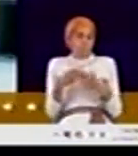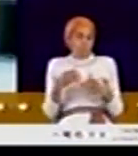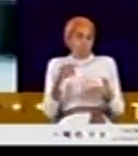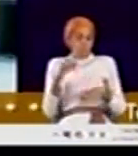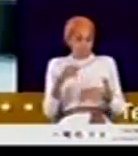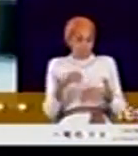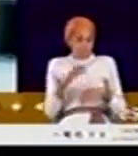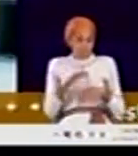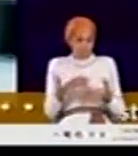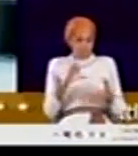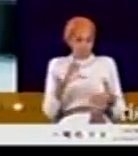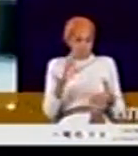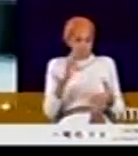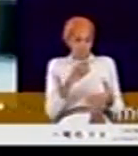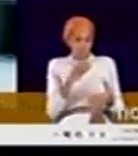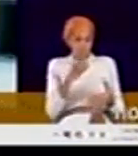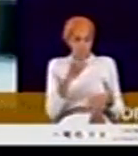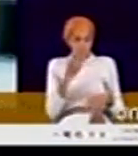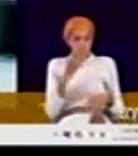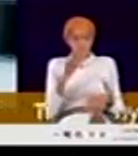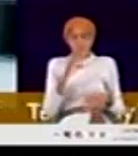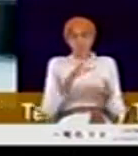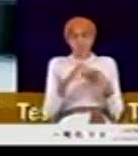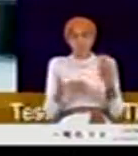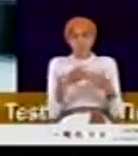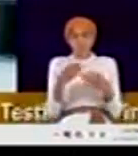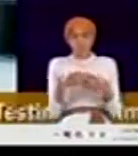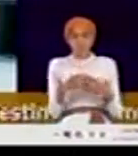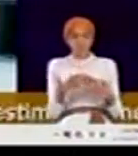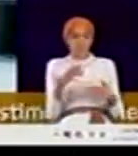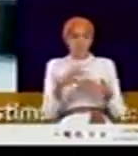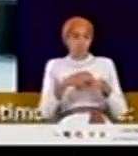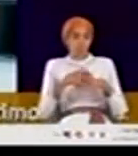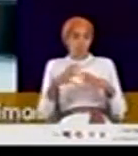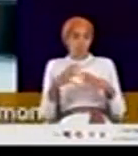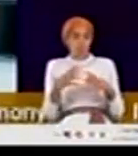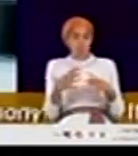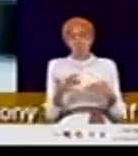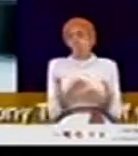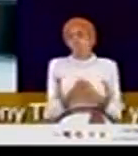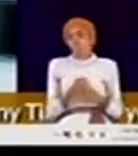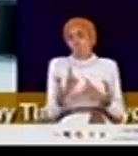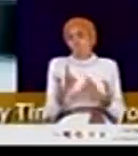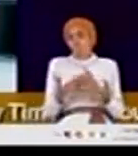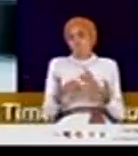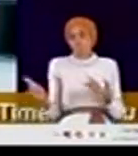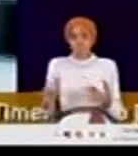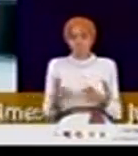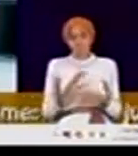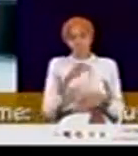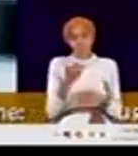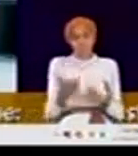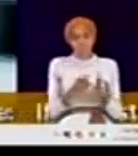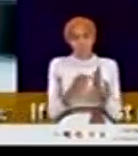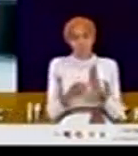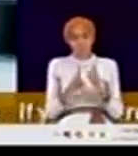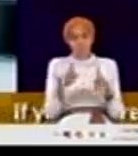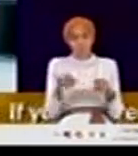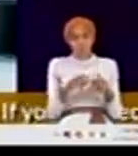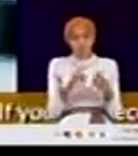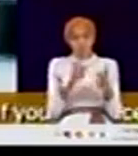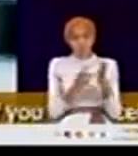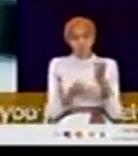the Lord. After that, after the program, another program, in fact, me, I went to the program, before I